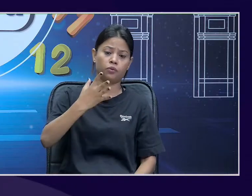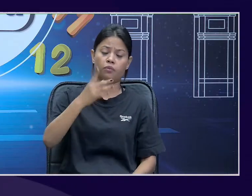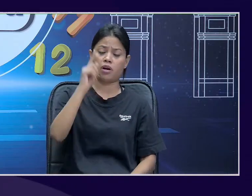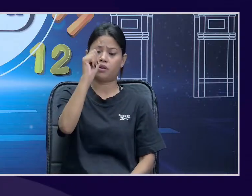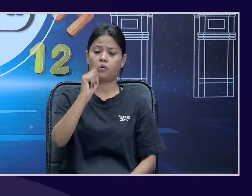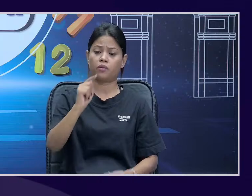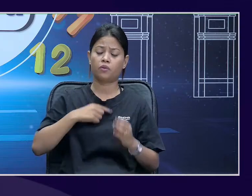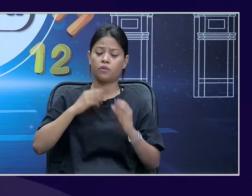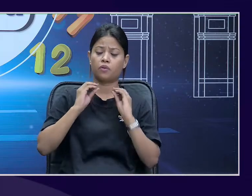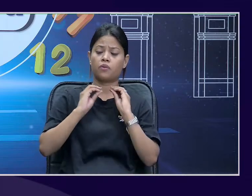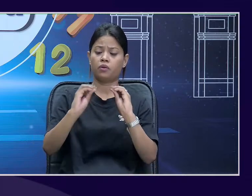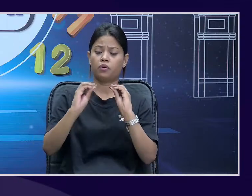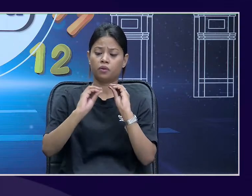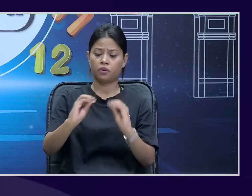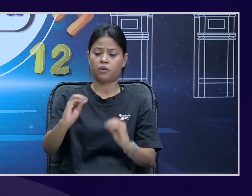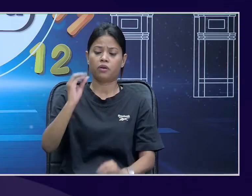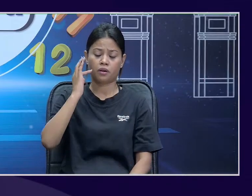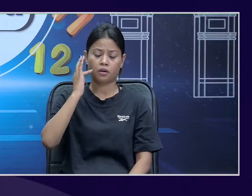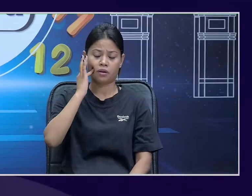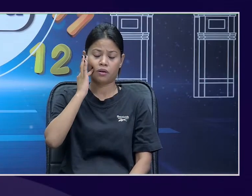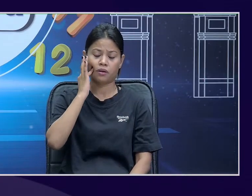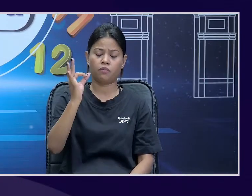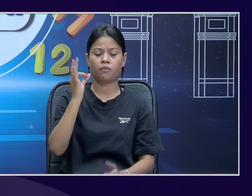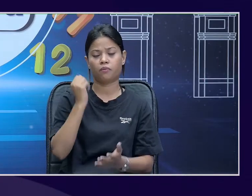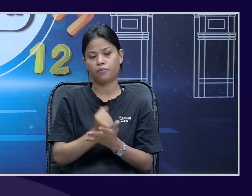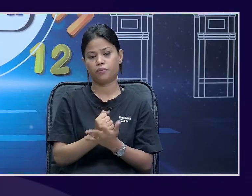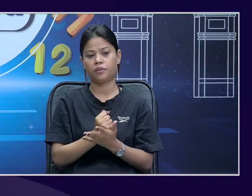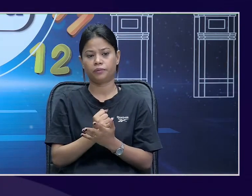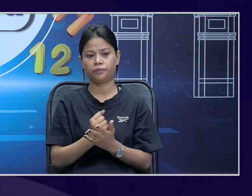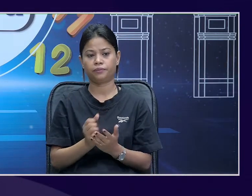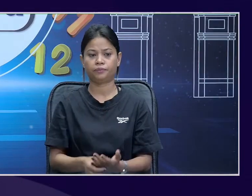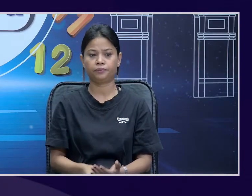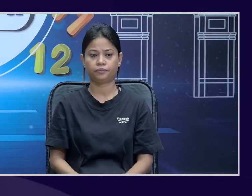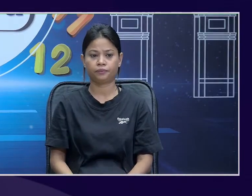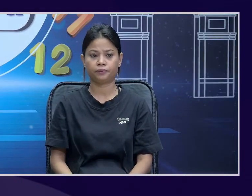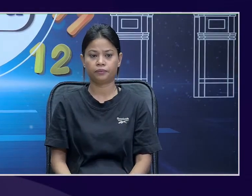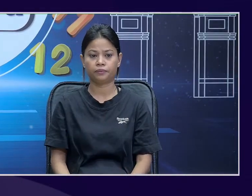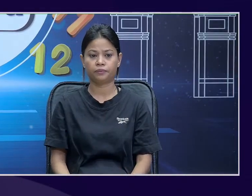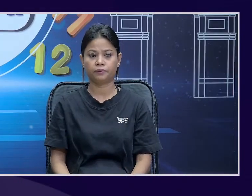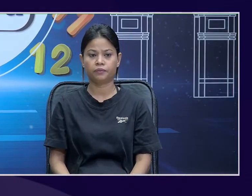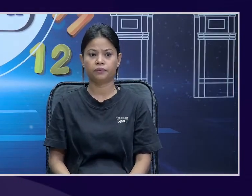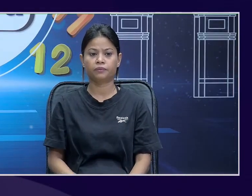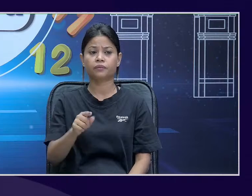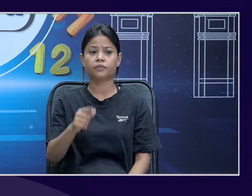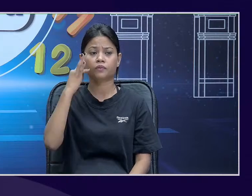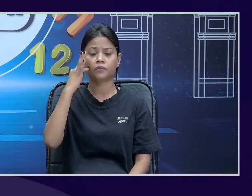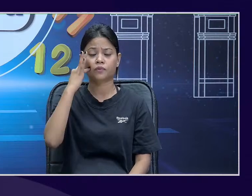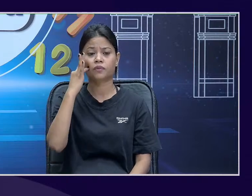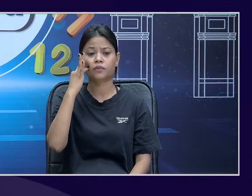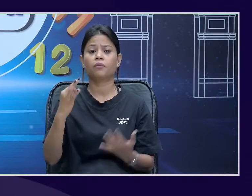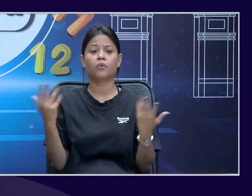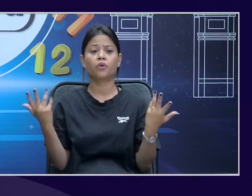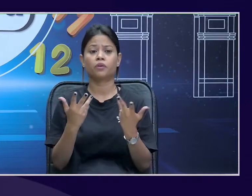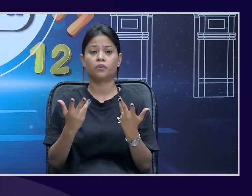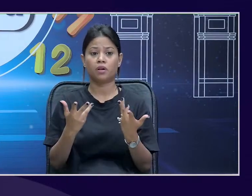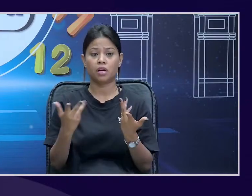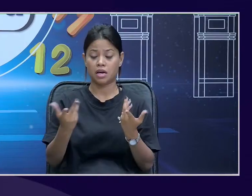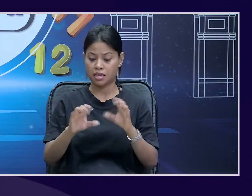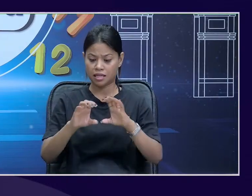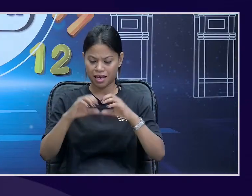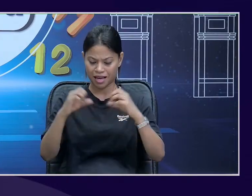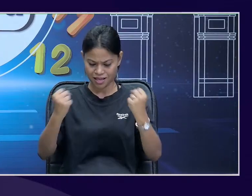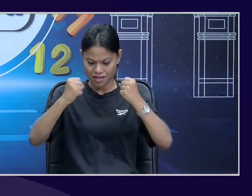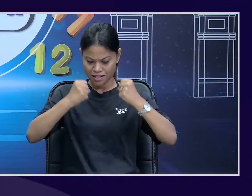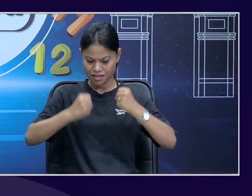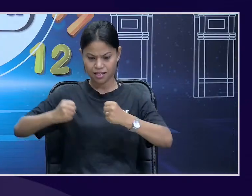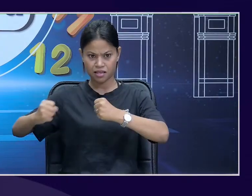Ma'am, please summarize your answer, ma'am. Okay, what you need is the seating arrangement. First,